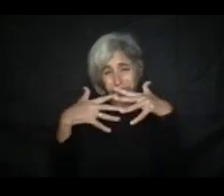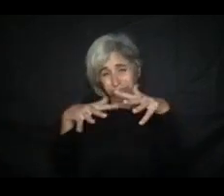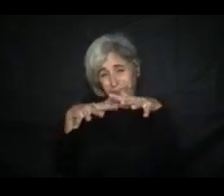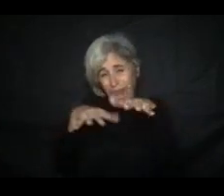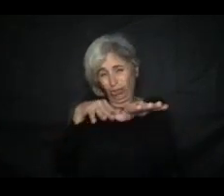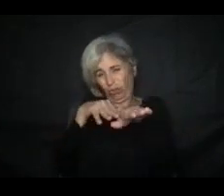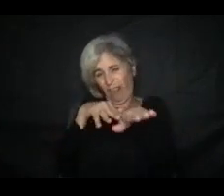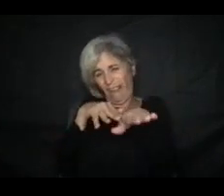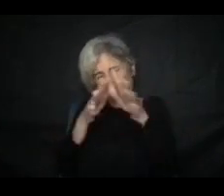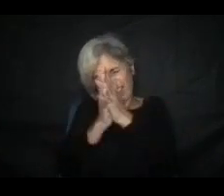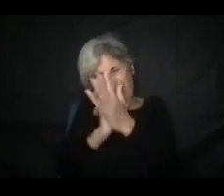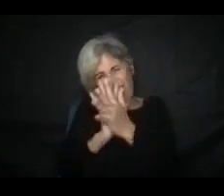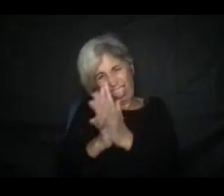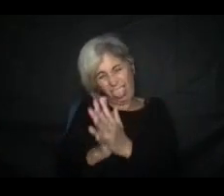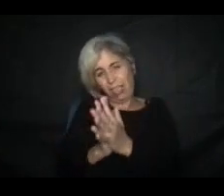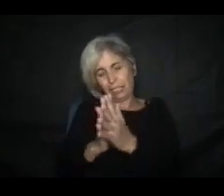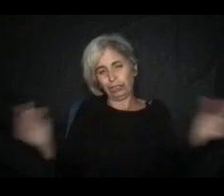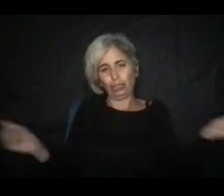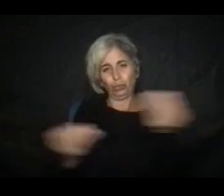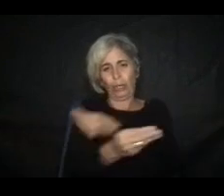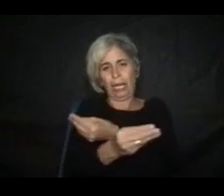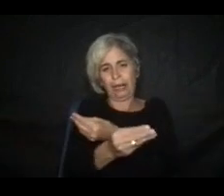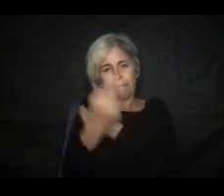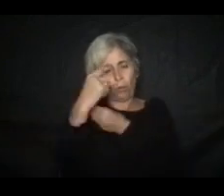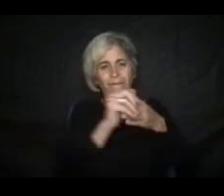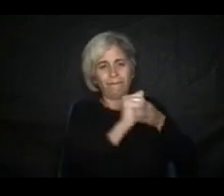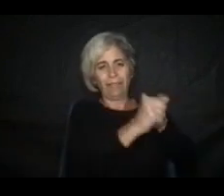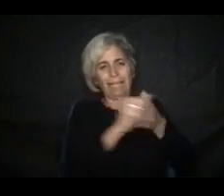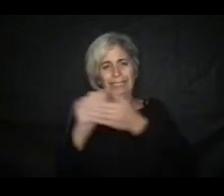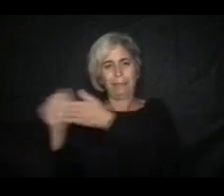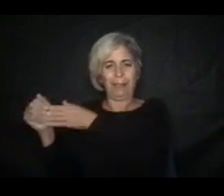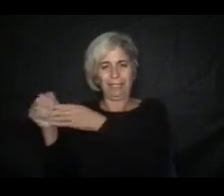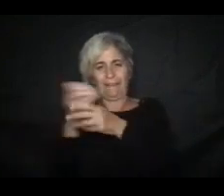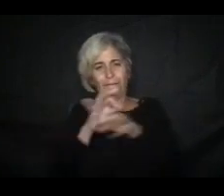trade-off for having that flexibility and freedom.